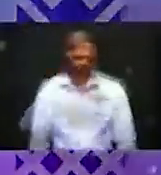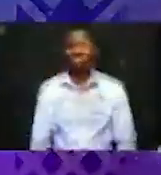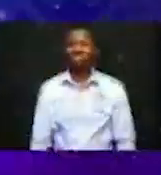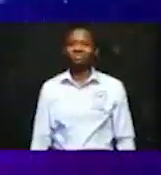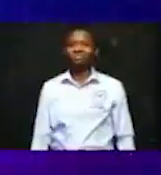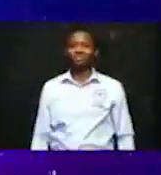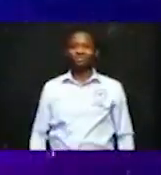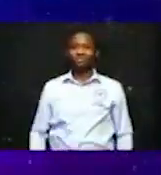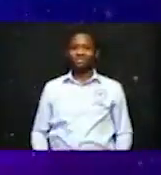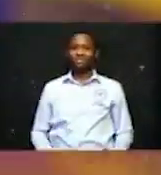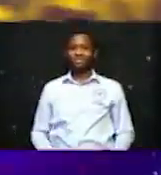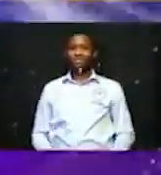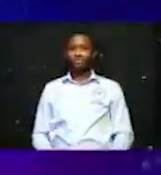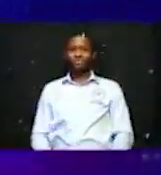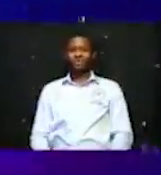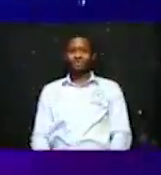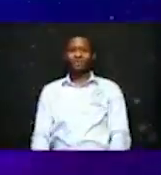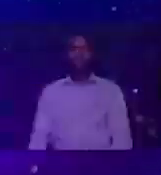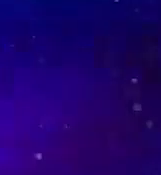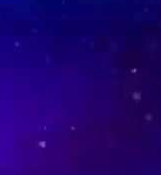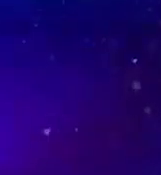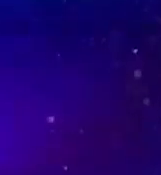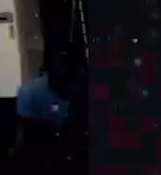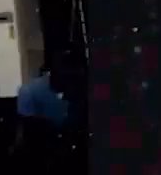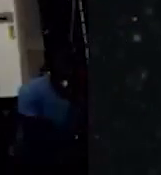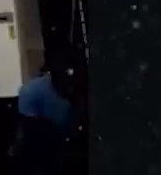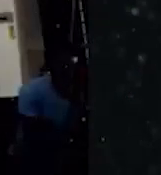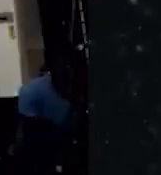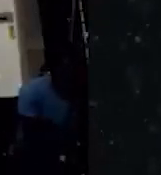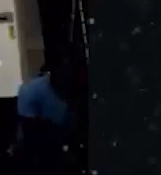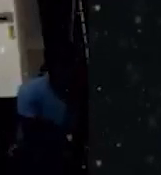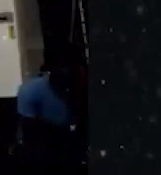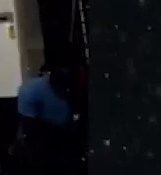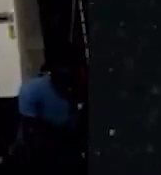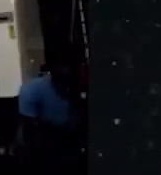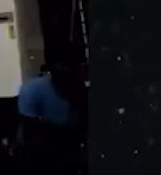Amen. We want to thank God for hearing this graceful